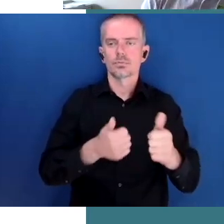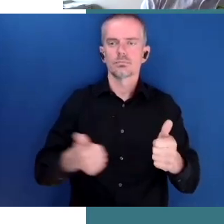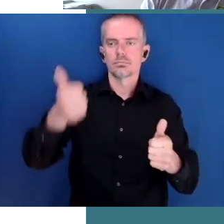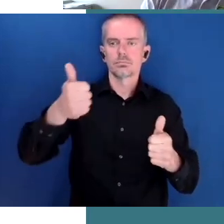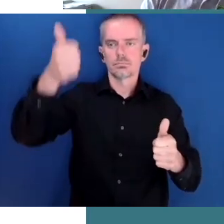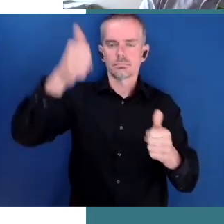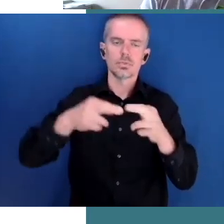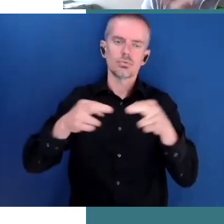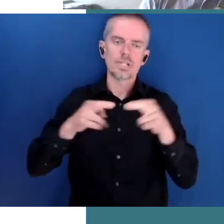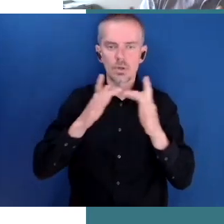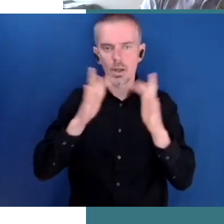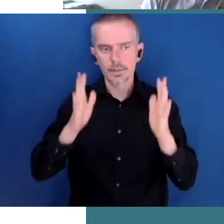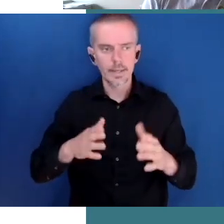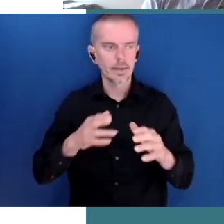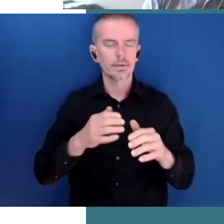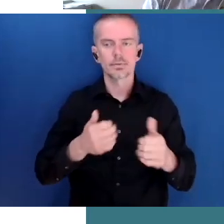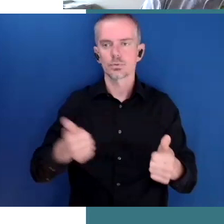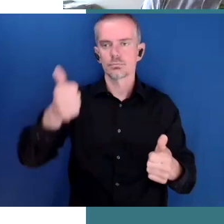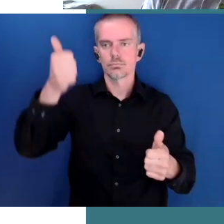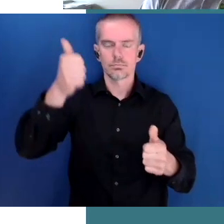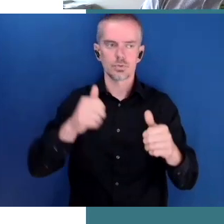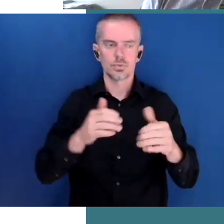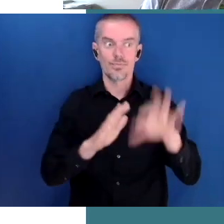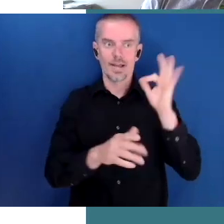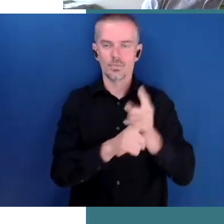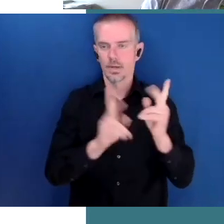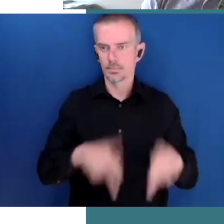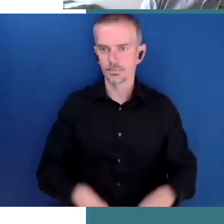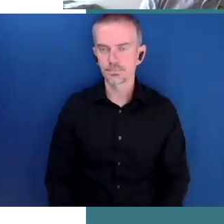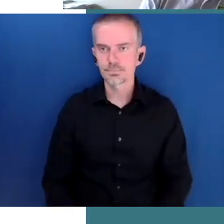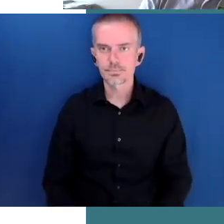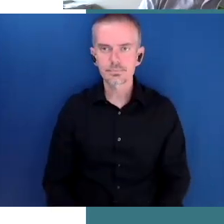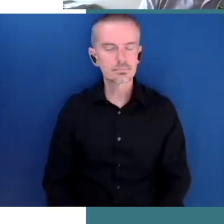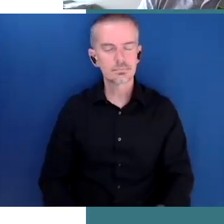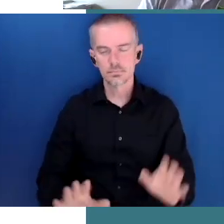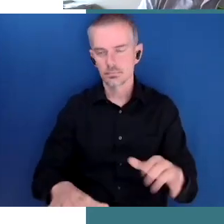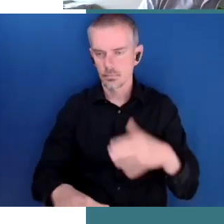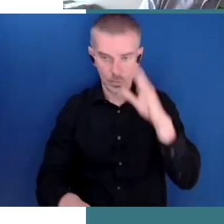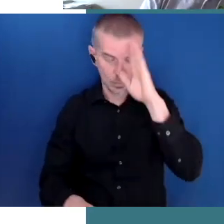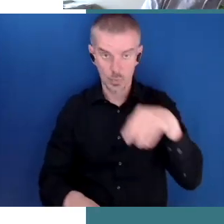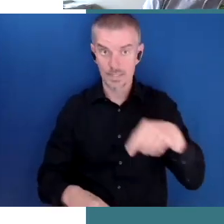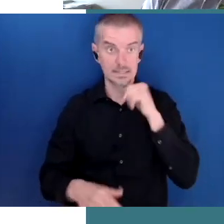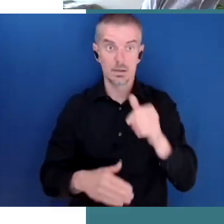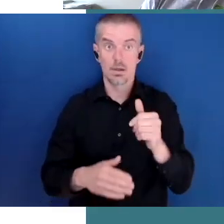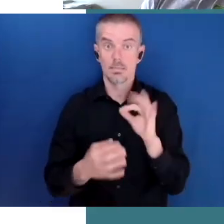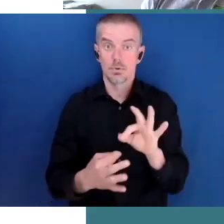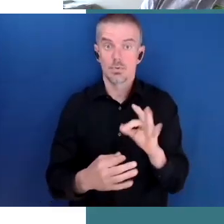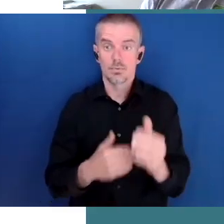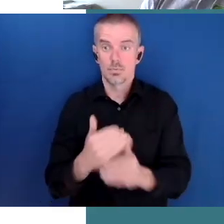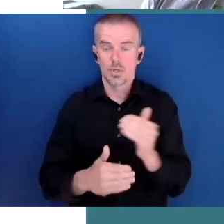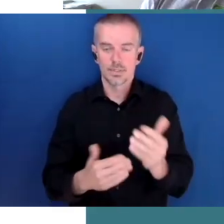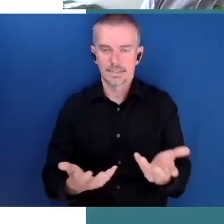can help you find where you need to go there. We recognize this is not a perfect process.